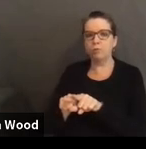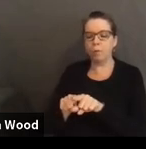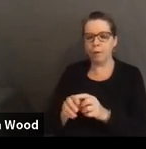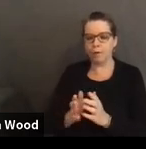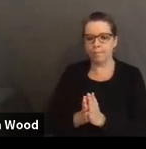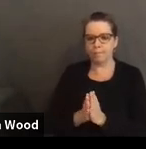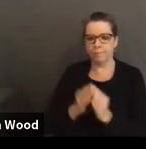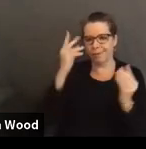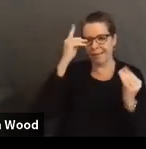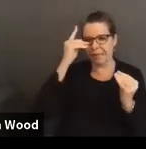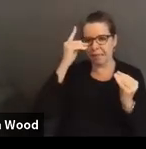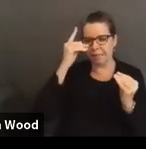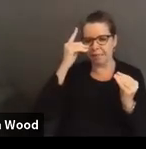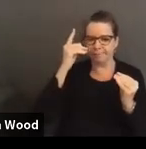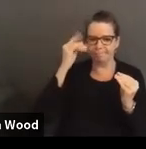think through,